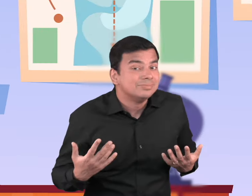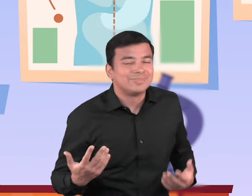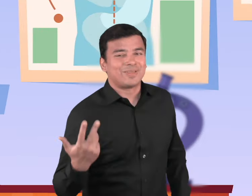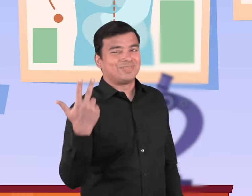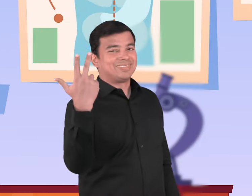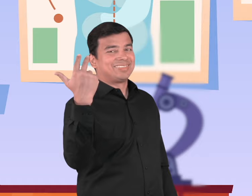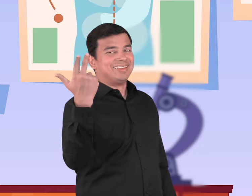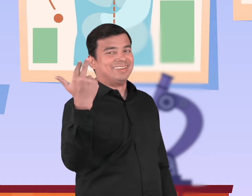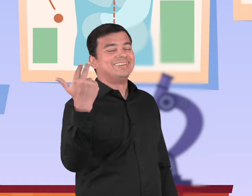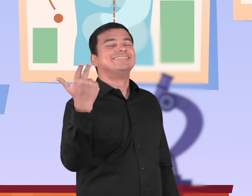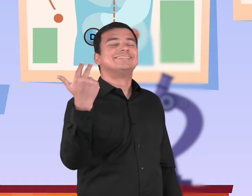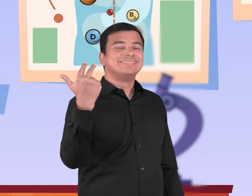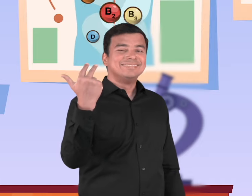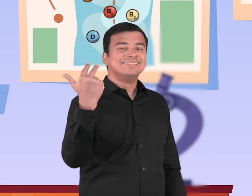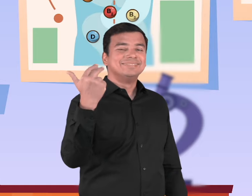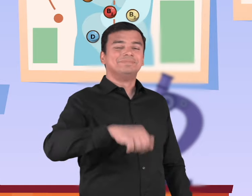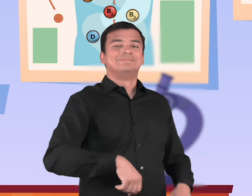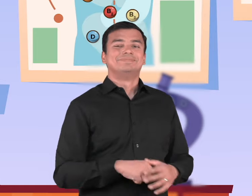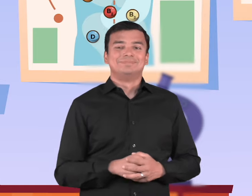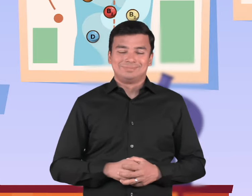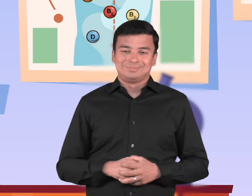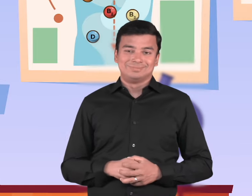the body